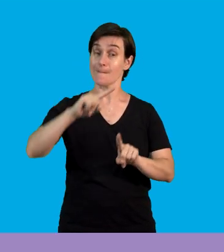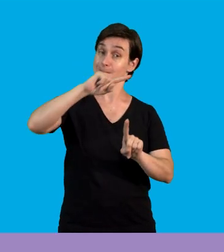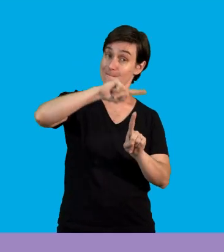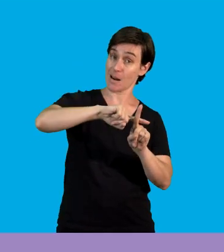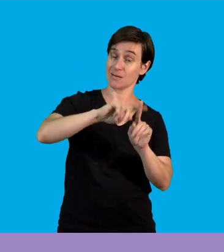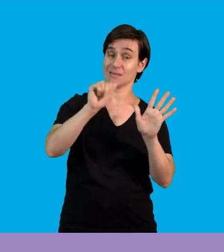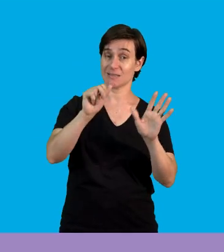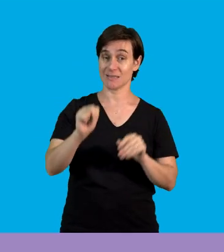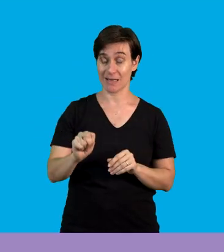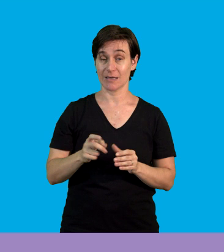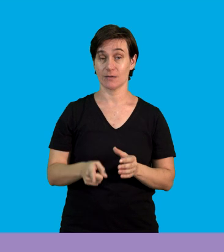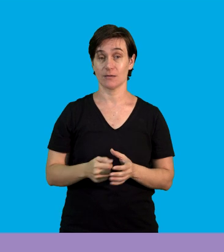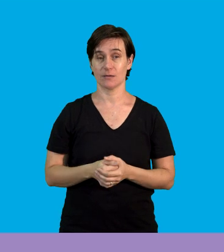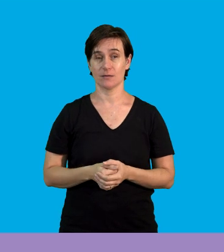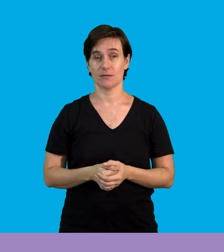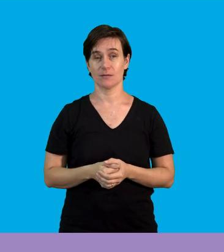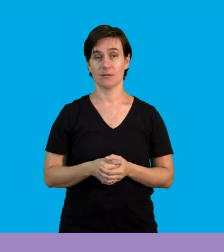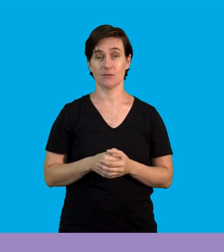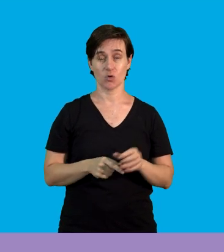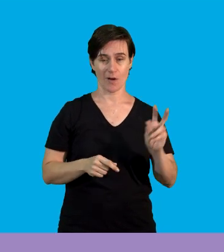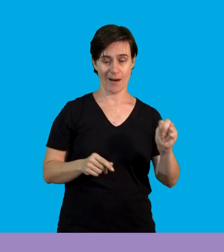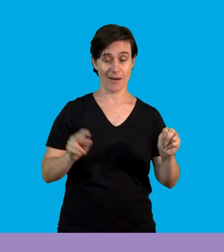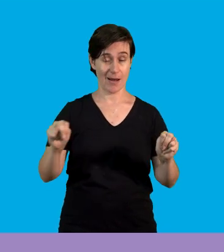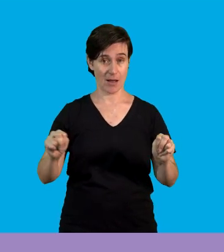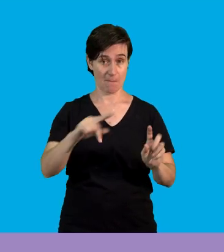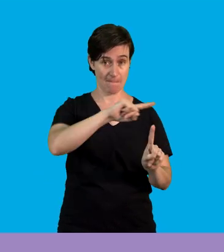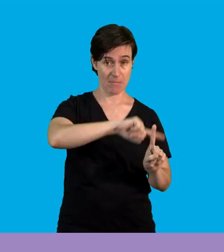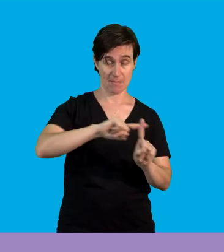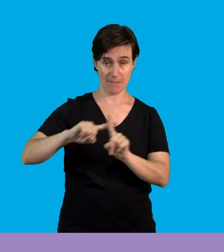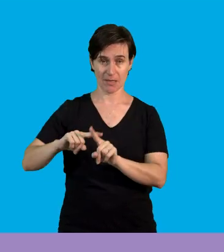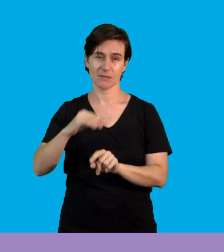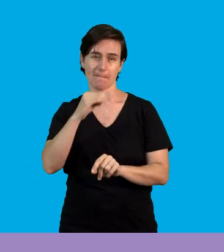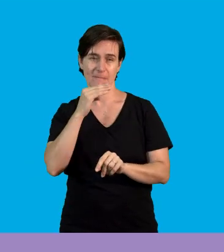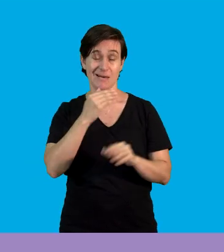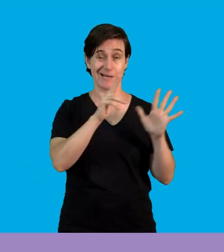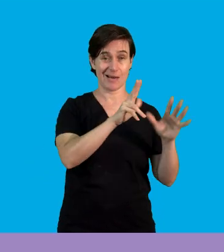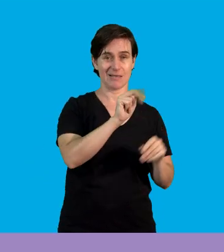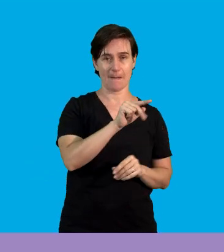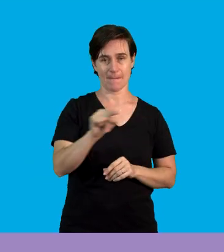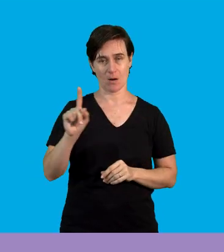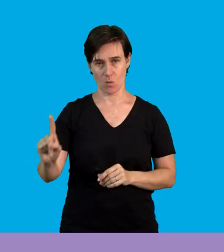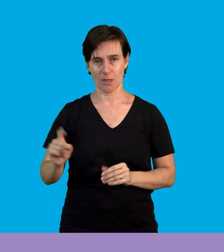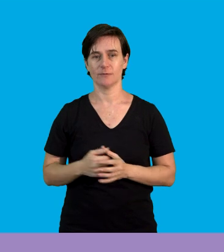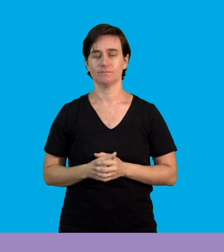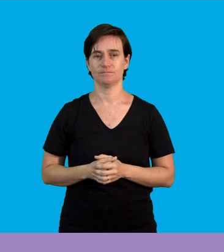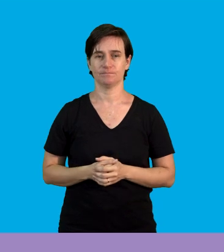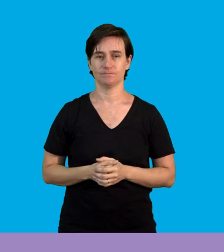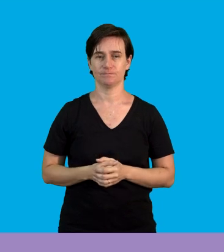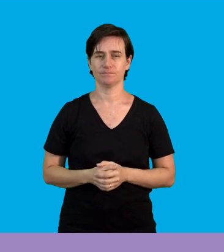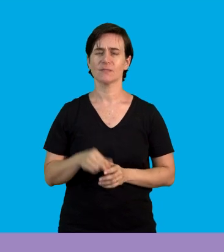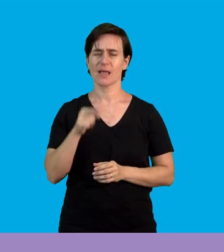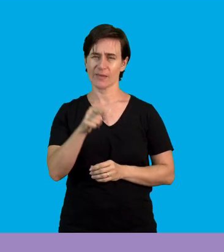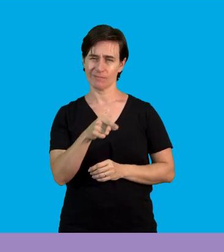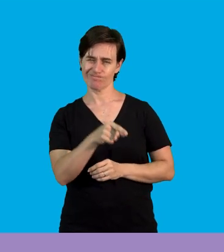plus 6n, which was supposed to be adding the like terms, and it would be 8n minus 1.